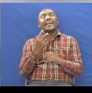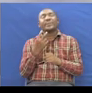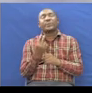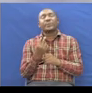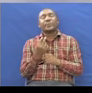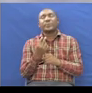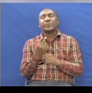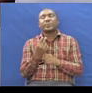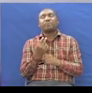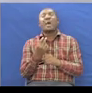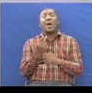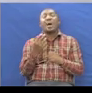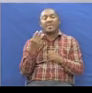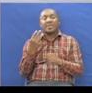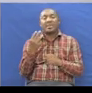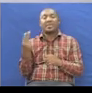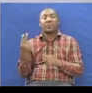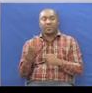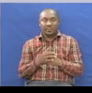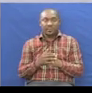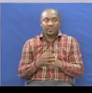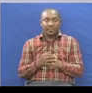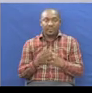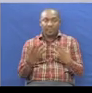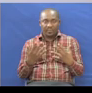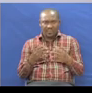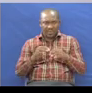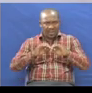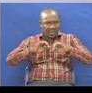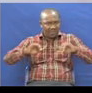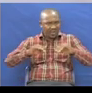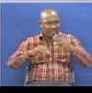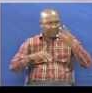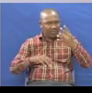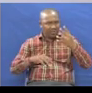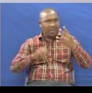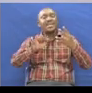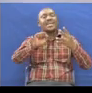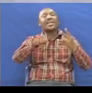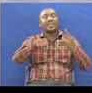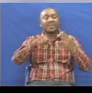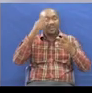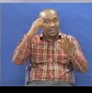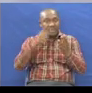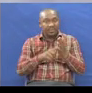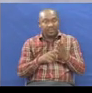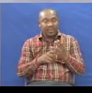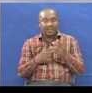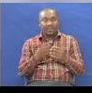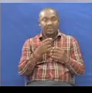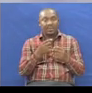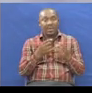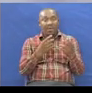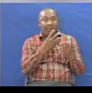2. Is it? Yes. Is 96 divisible by 4? Yes. It means 96 can